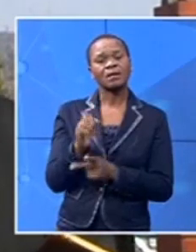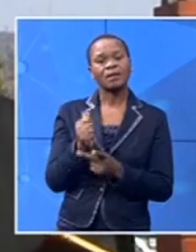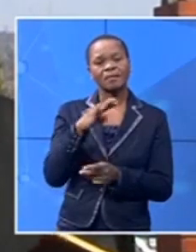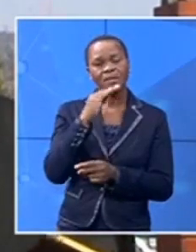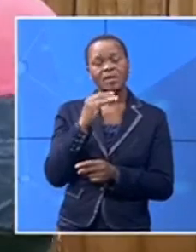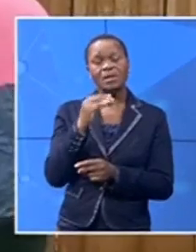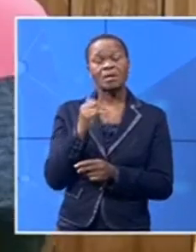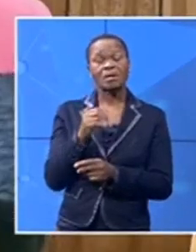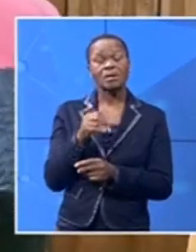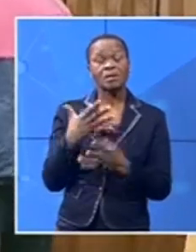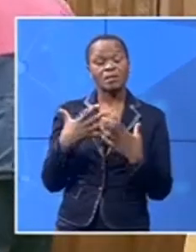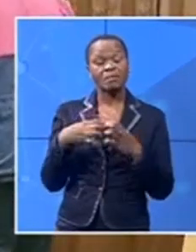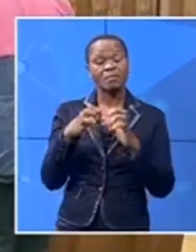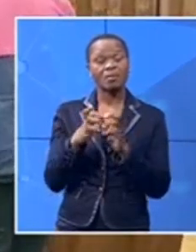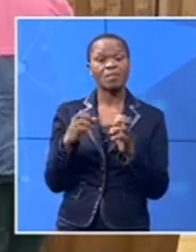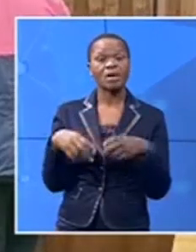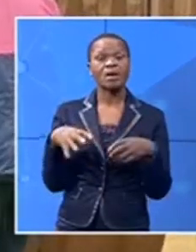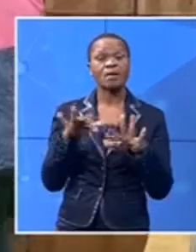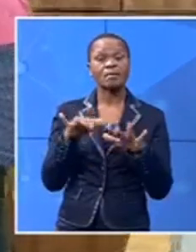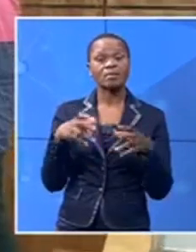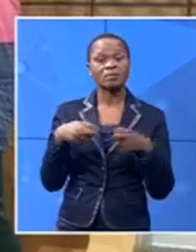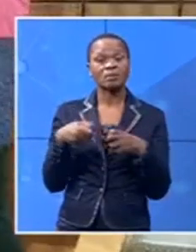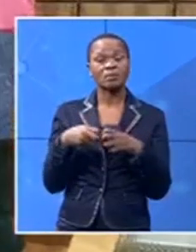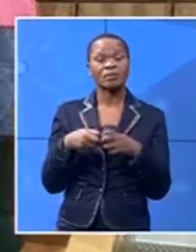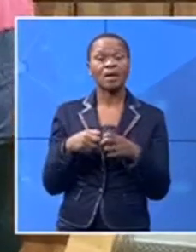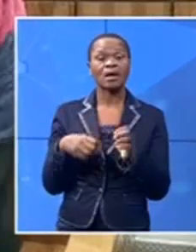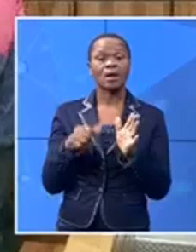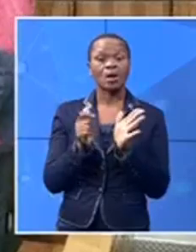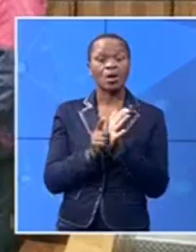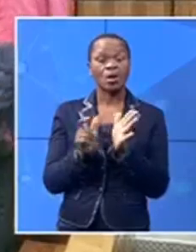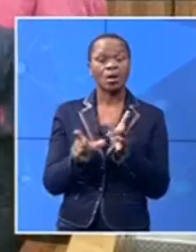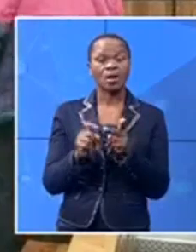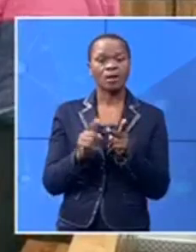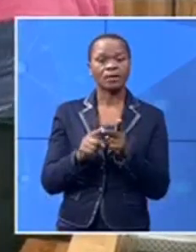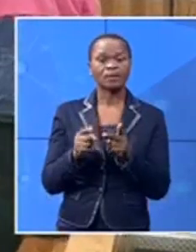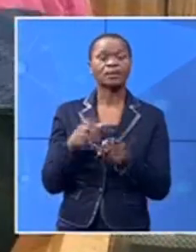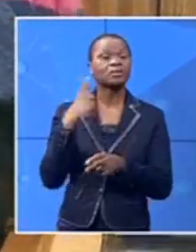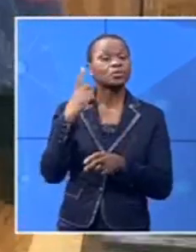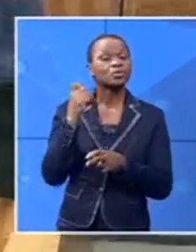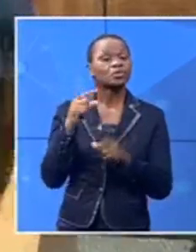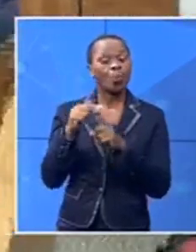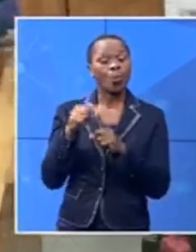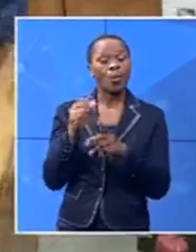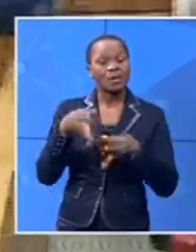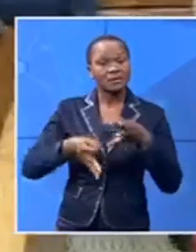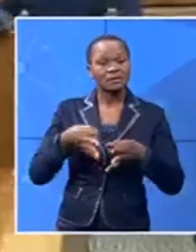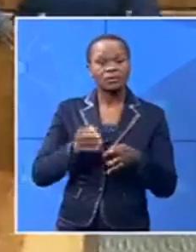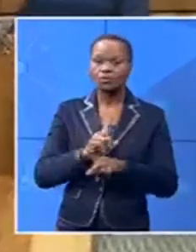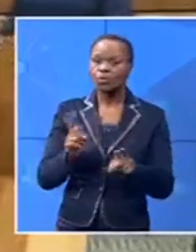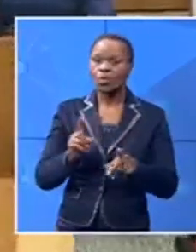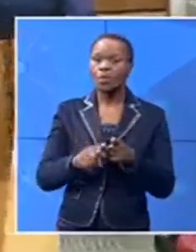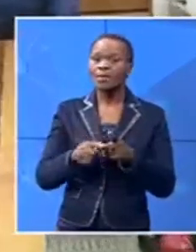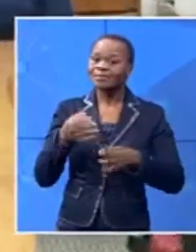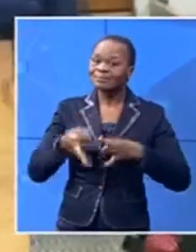public violence. Kodwana amagcwetha kamchunu athi isiZulu asitolikwa, kodwana amagistrata wathi